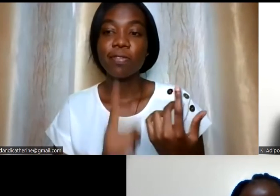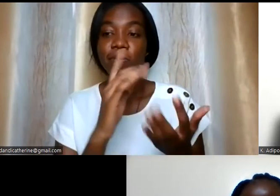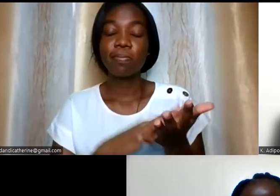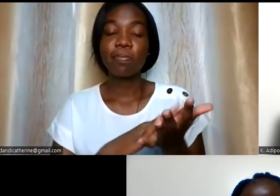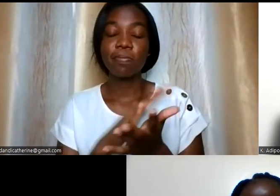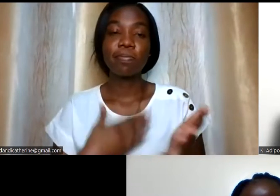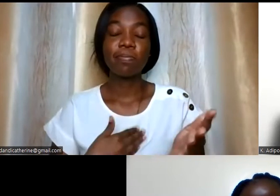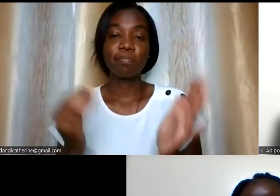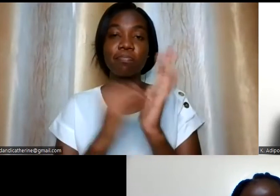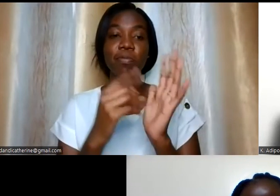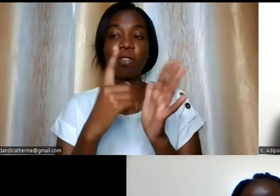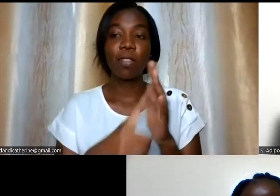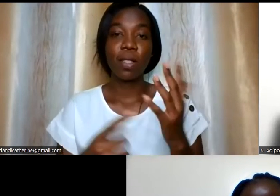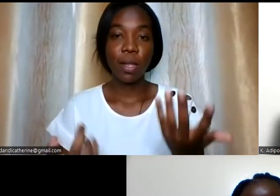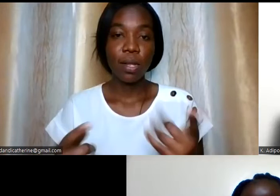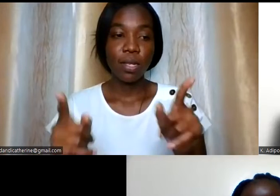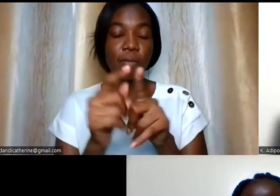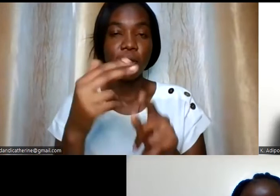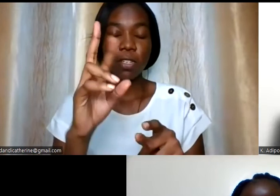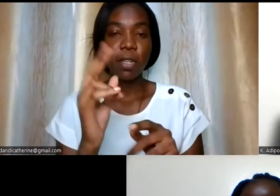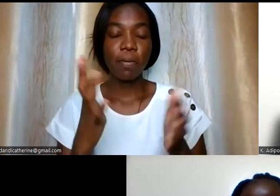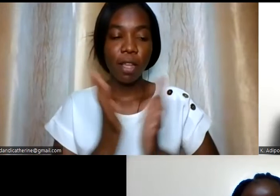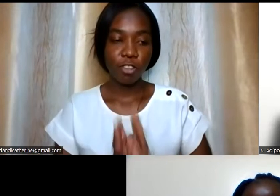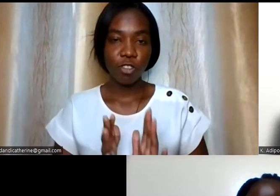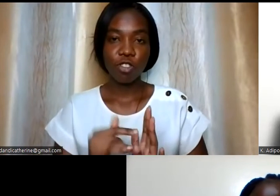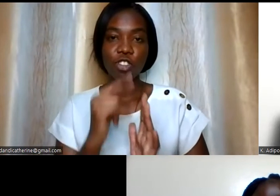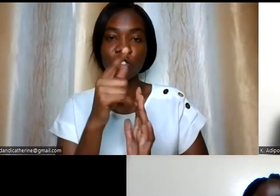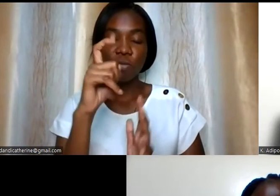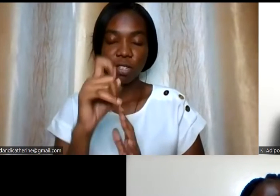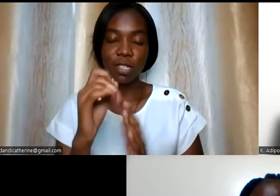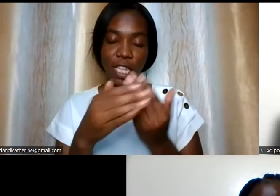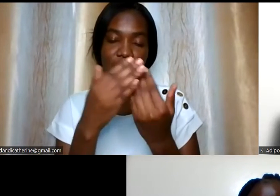here is, as a HR person, you need to be able to take care of